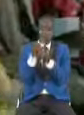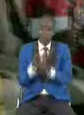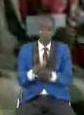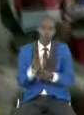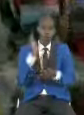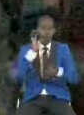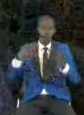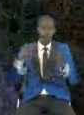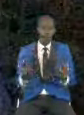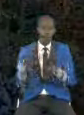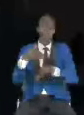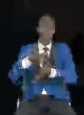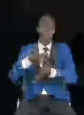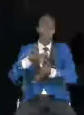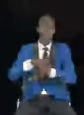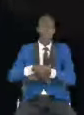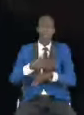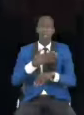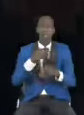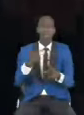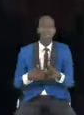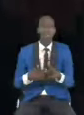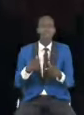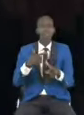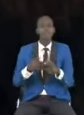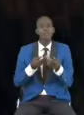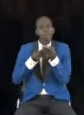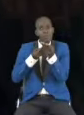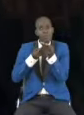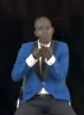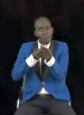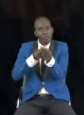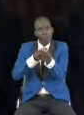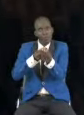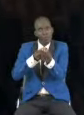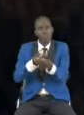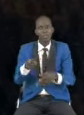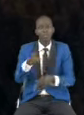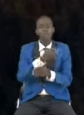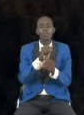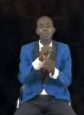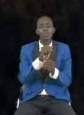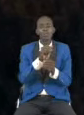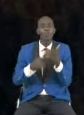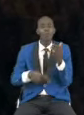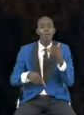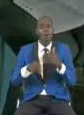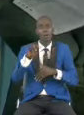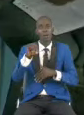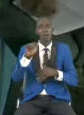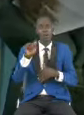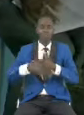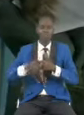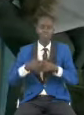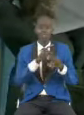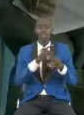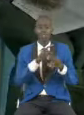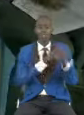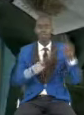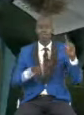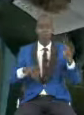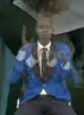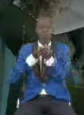then he now fed them with manna. The Lord will fill you. He'll feed